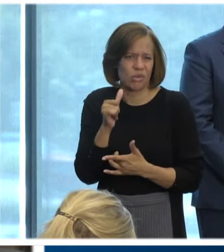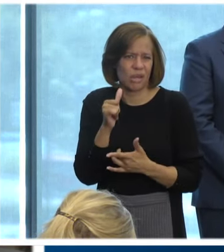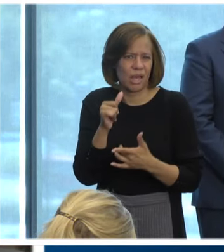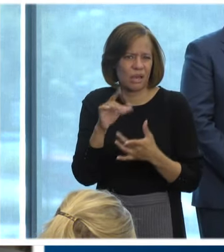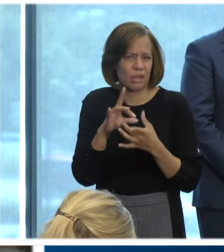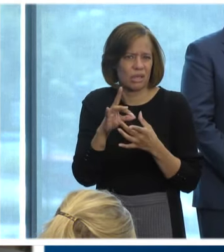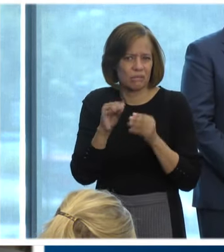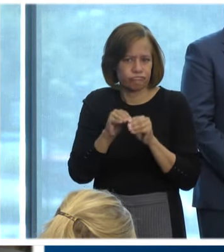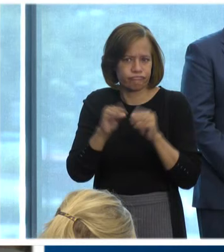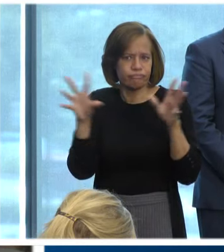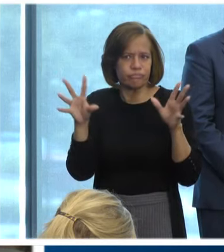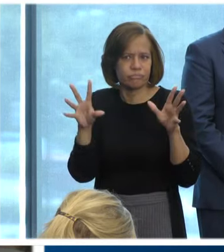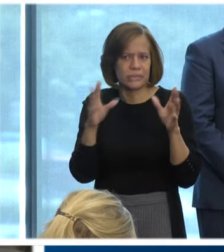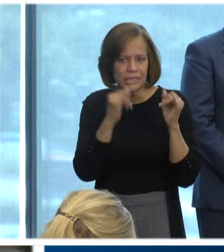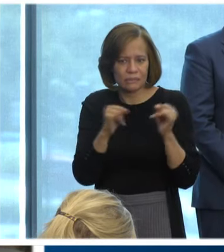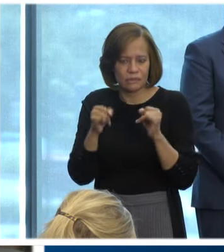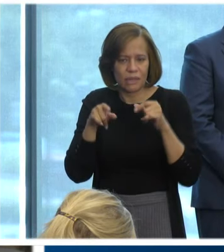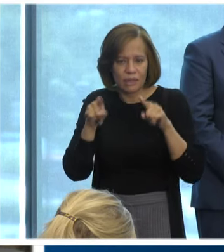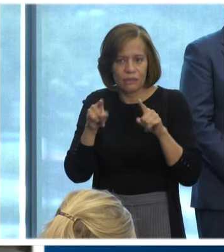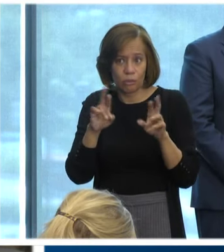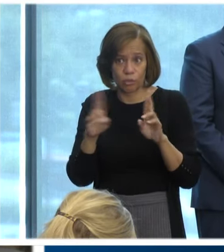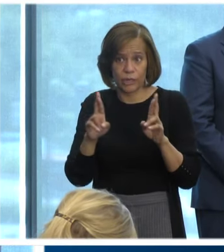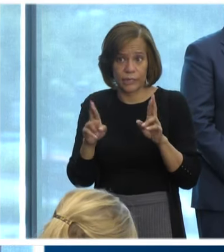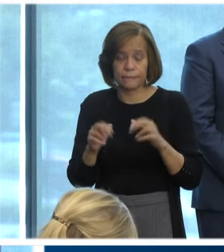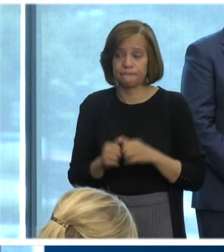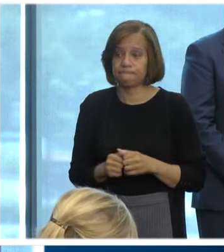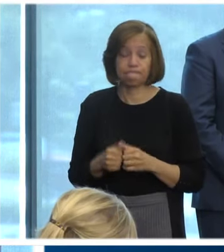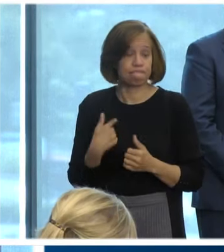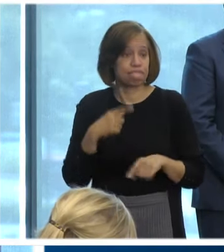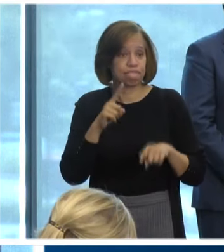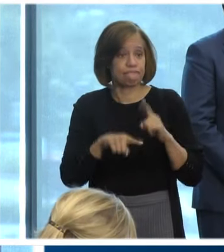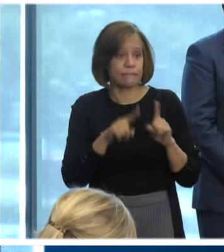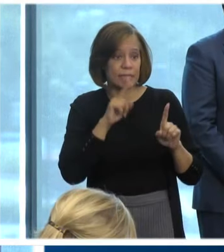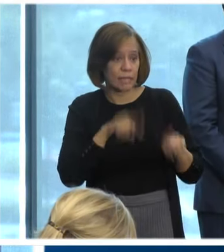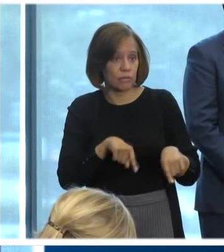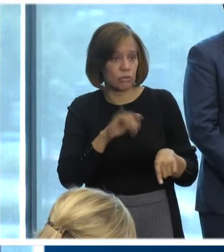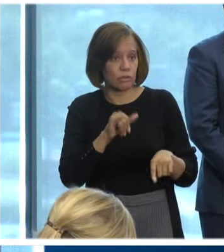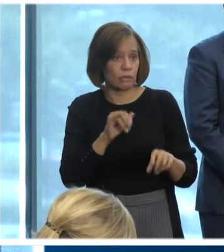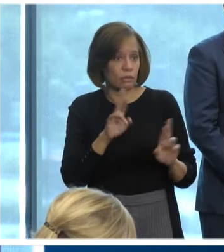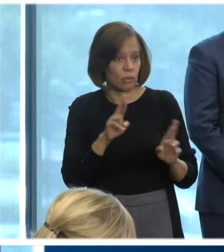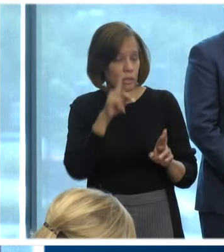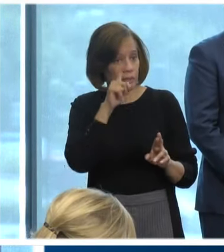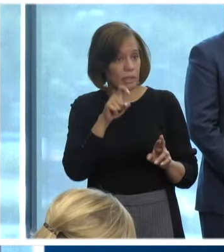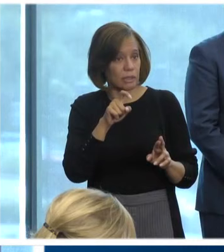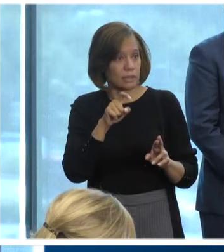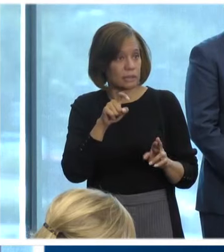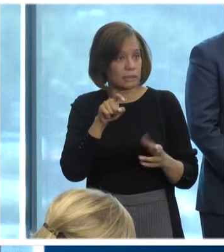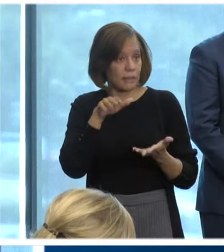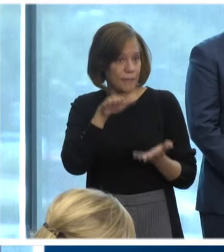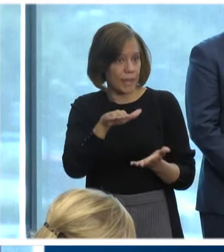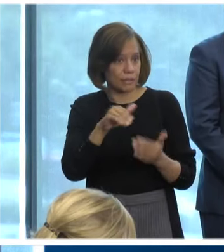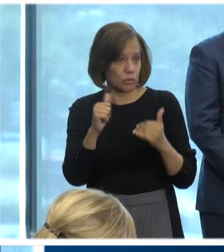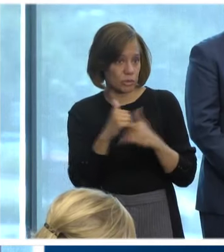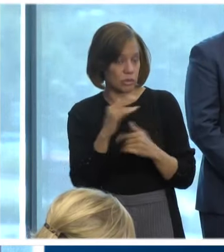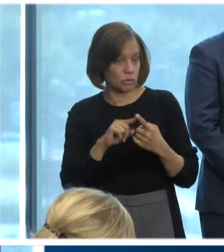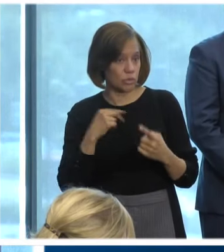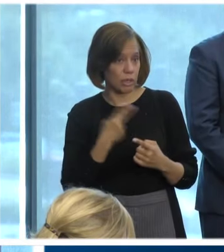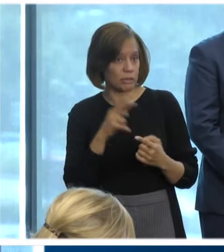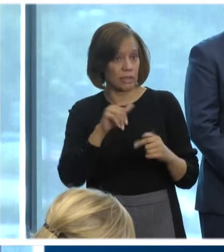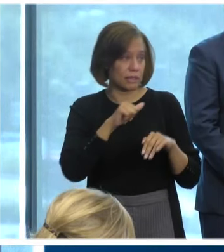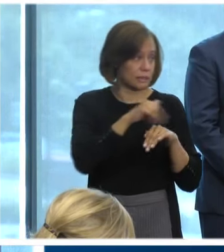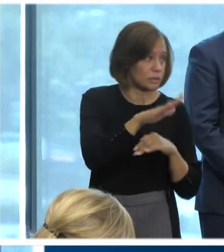individually as they were ready? I can't answer that question because packages were sent to us and then sent to the Division